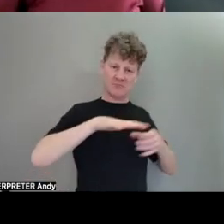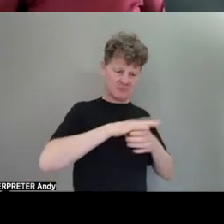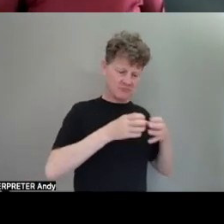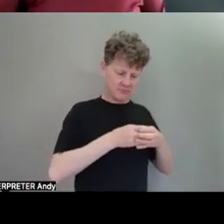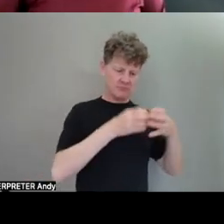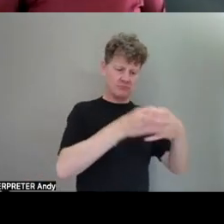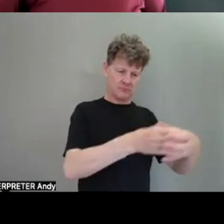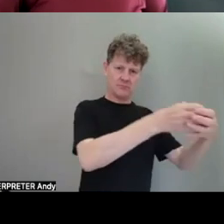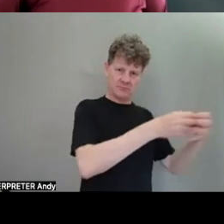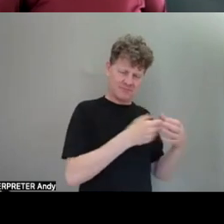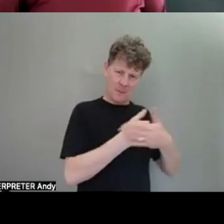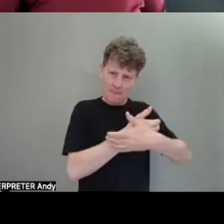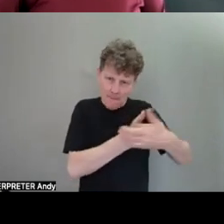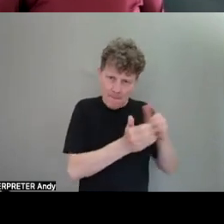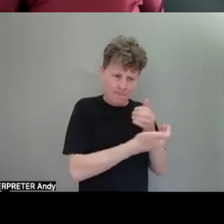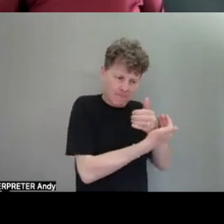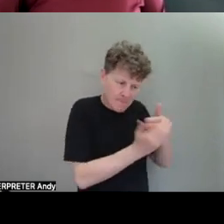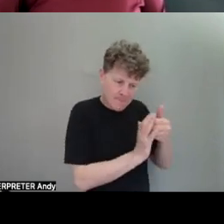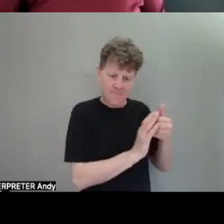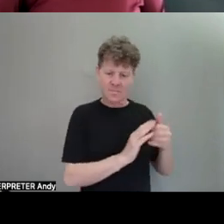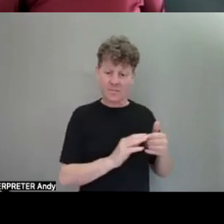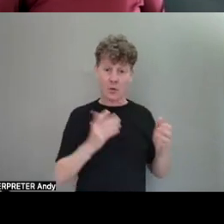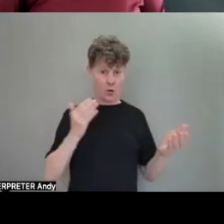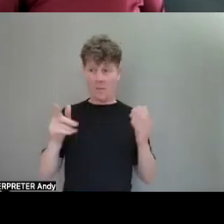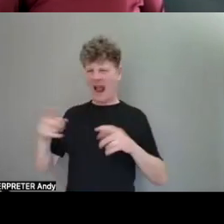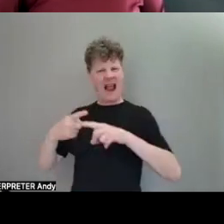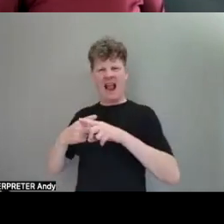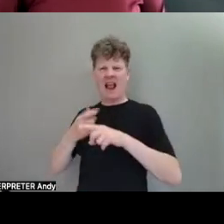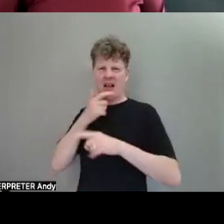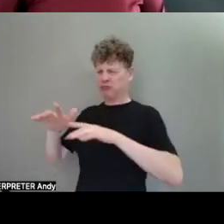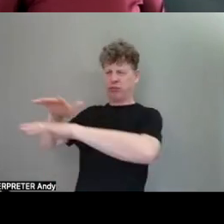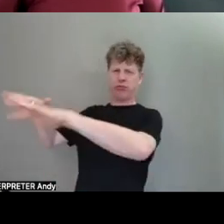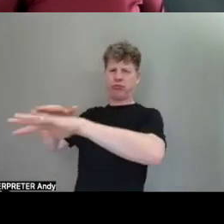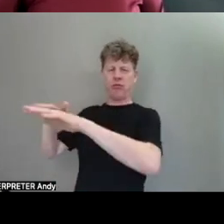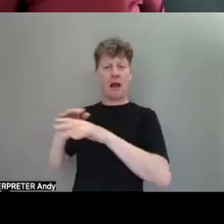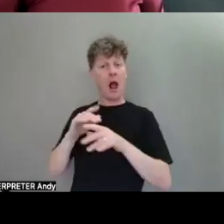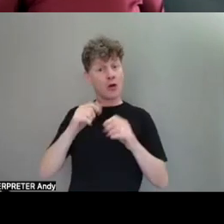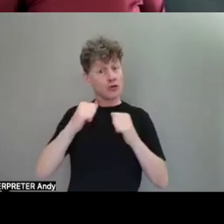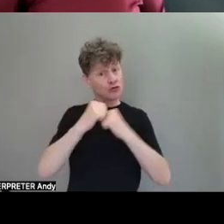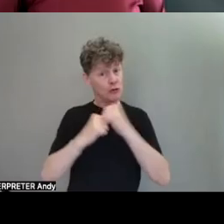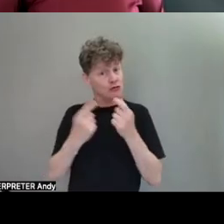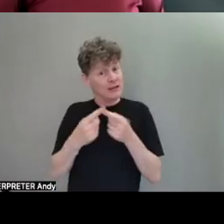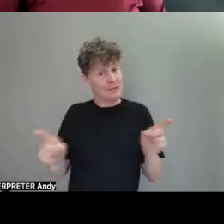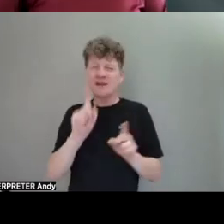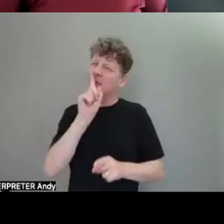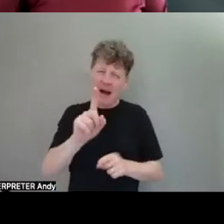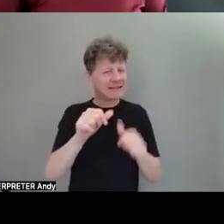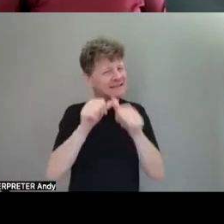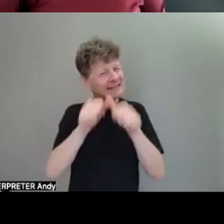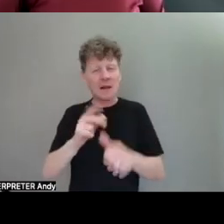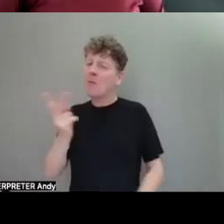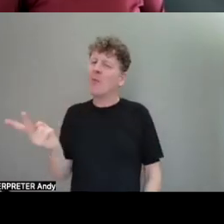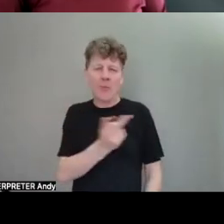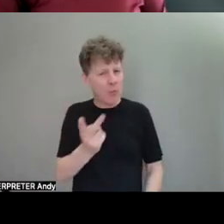But despite these structural differences that we find between English and ASL, we still see that both languages exhibit small